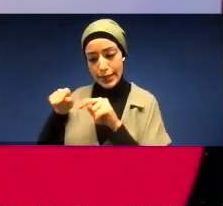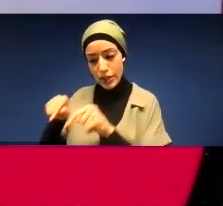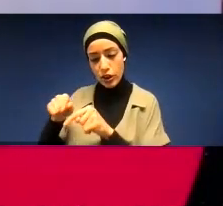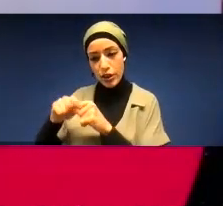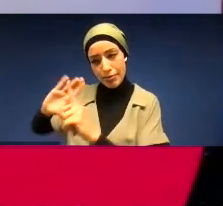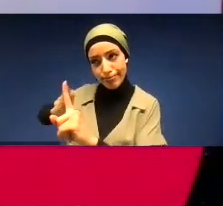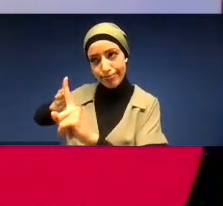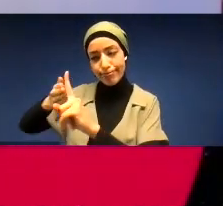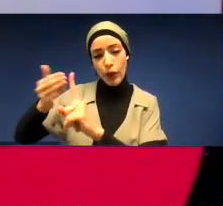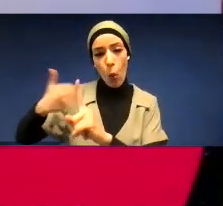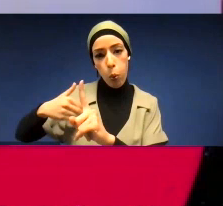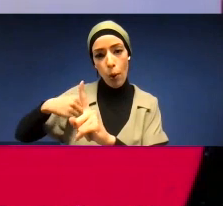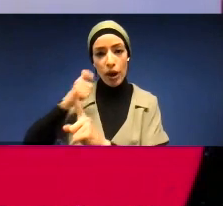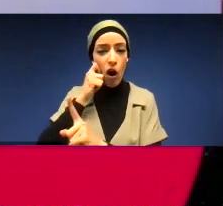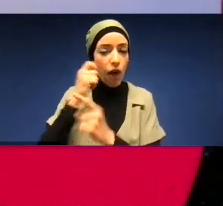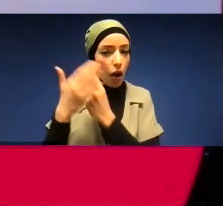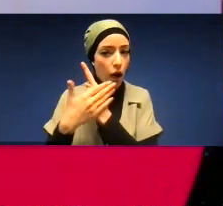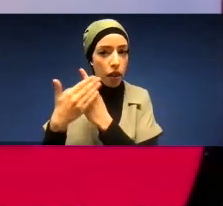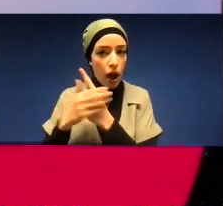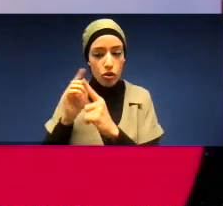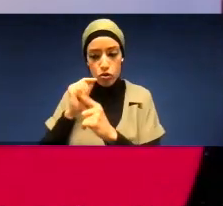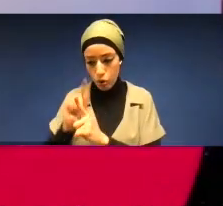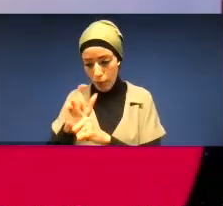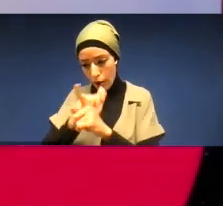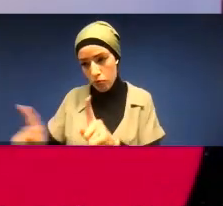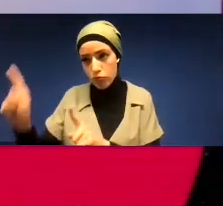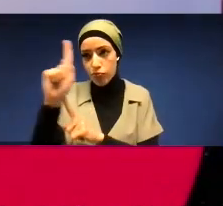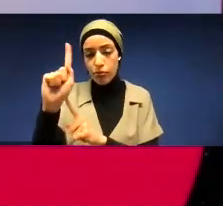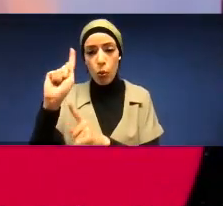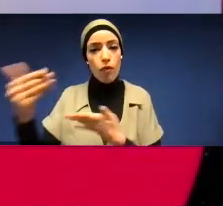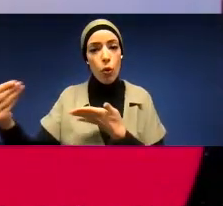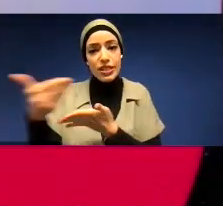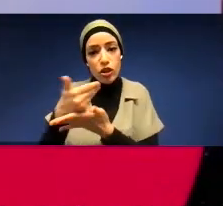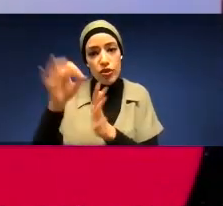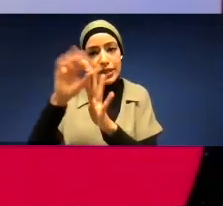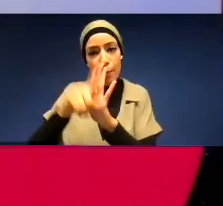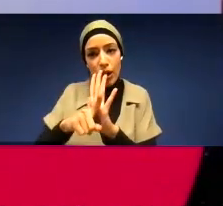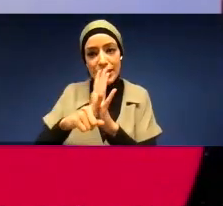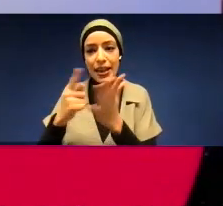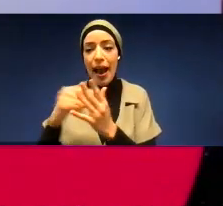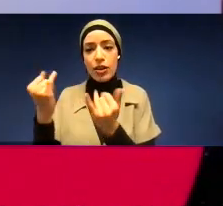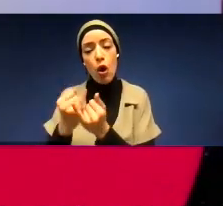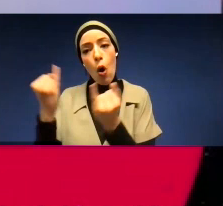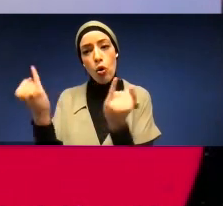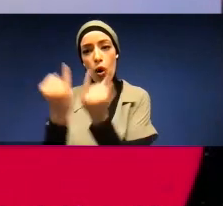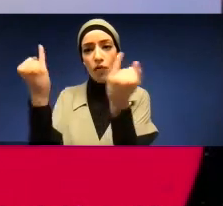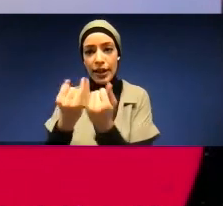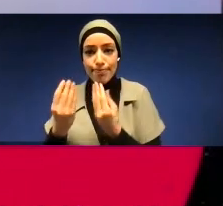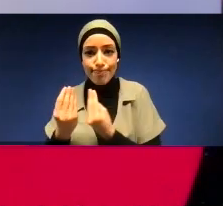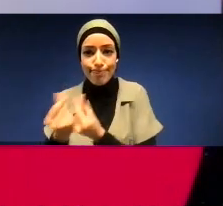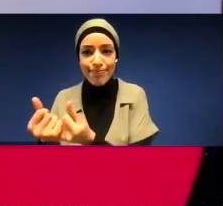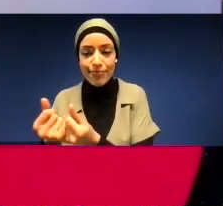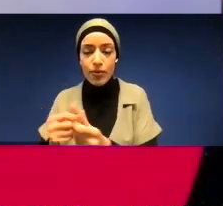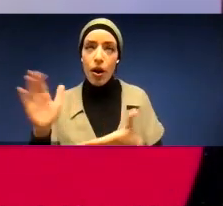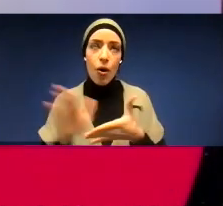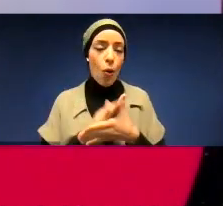color at the forefront of security policy and conflict transformation. Again, I am beyond grateful to be here this evening.